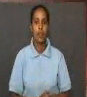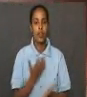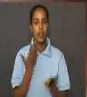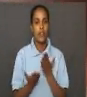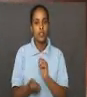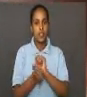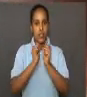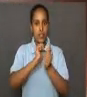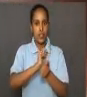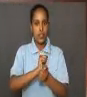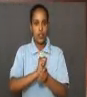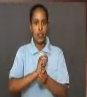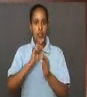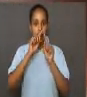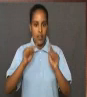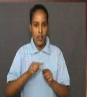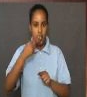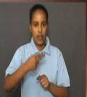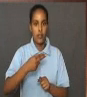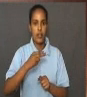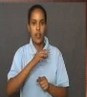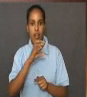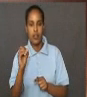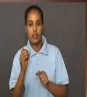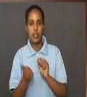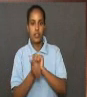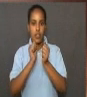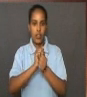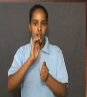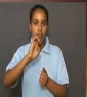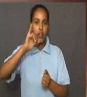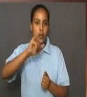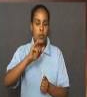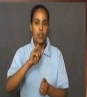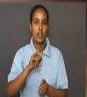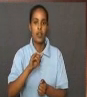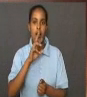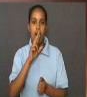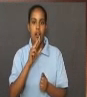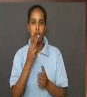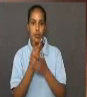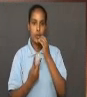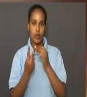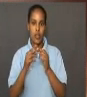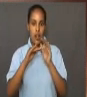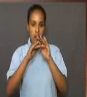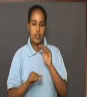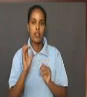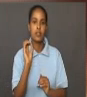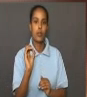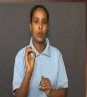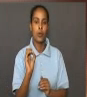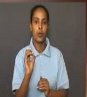If the change in enthalpy and the change in entropy are both less than